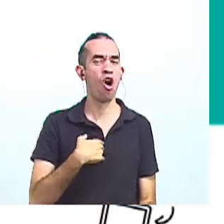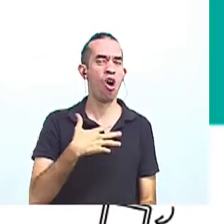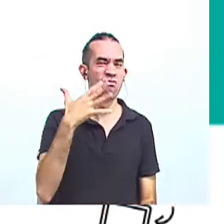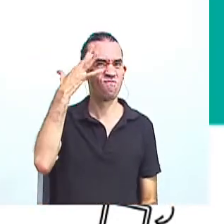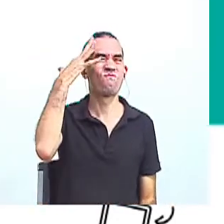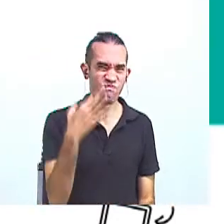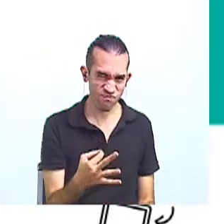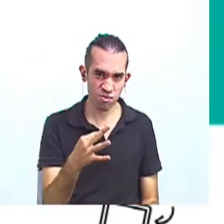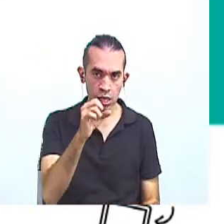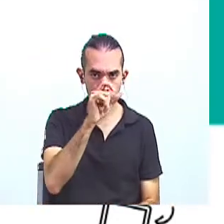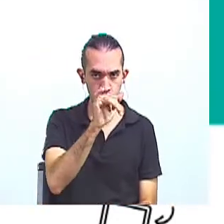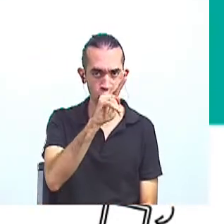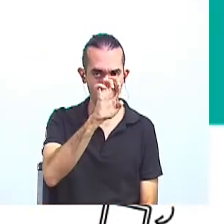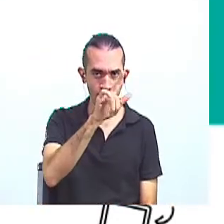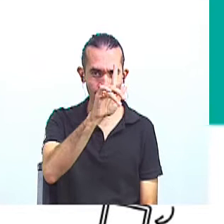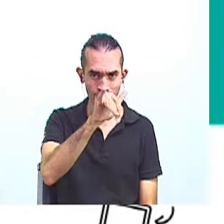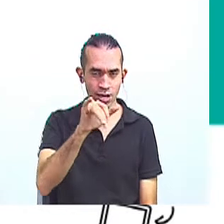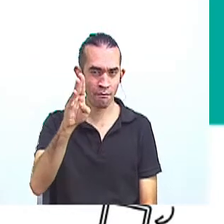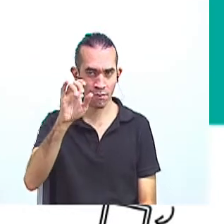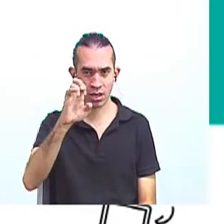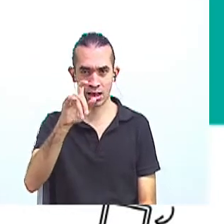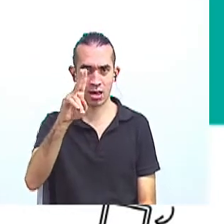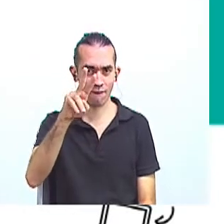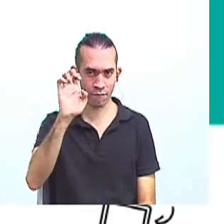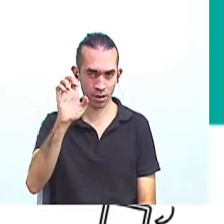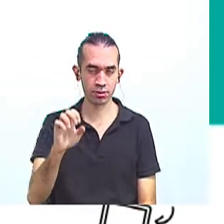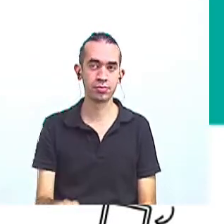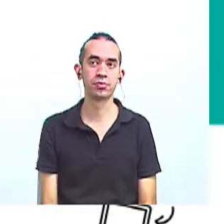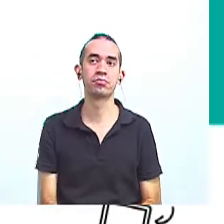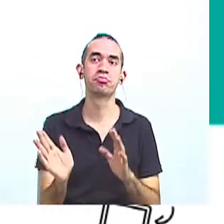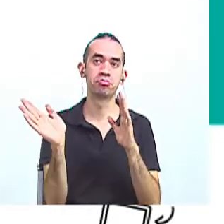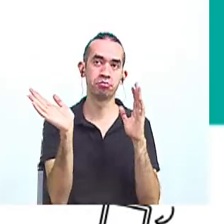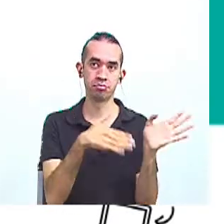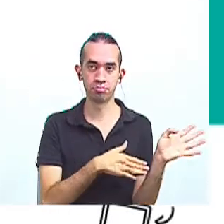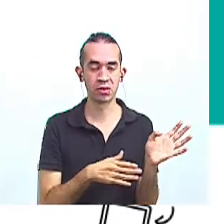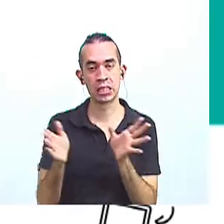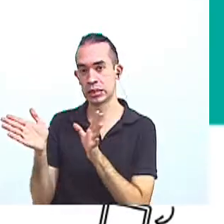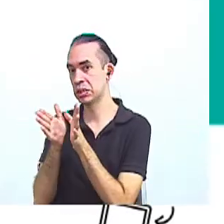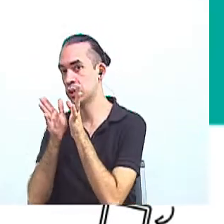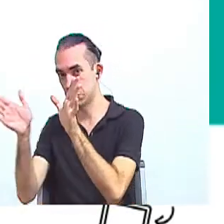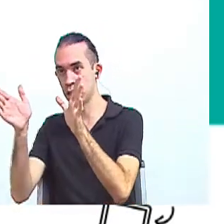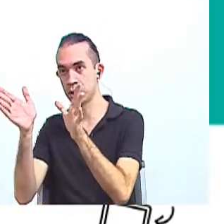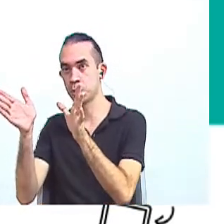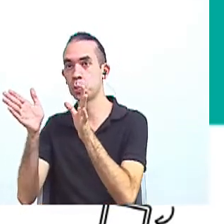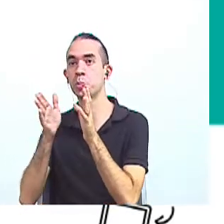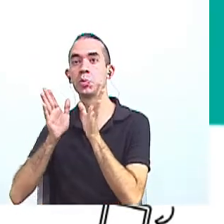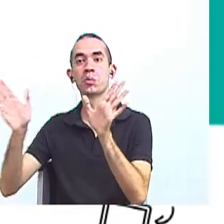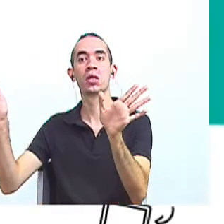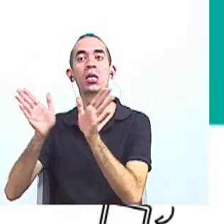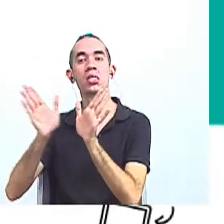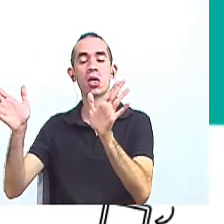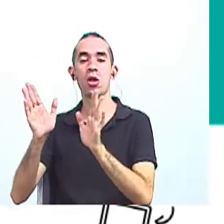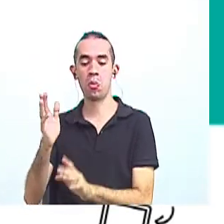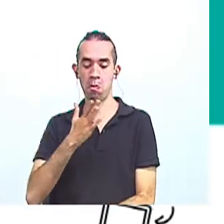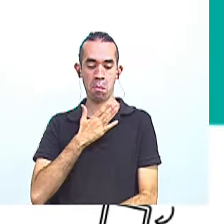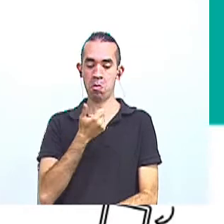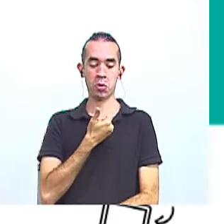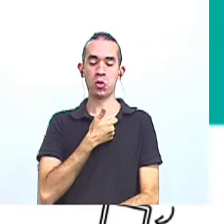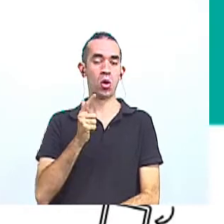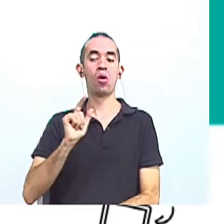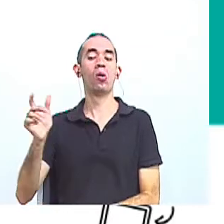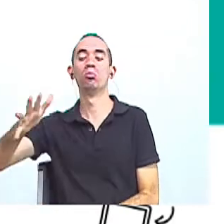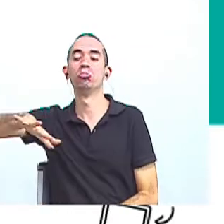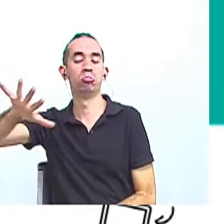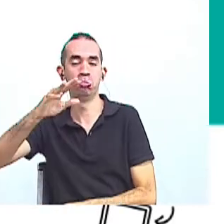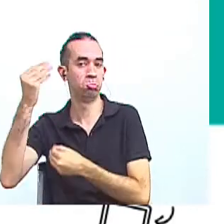believe that. Now, how do you report what other people say, or a general point of view that it's not your own opinion? We